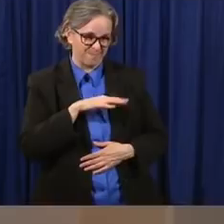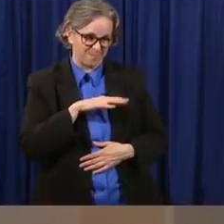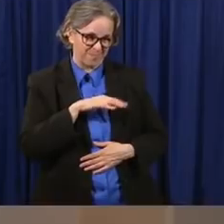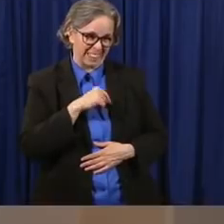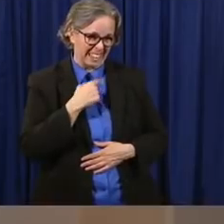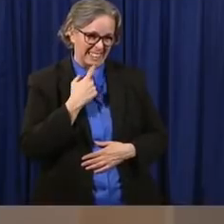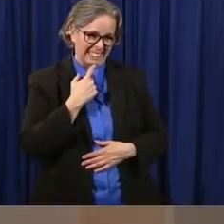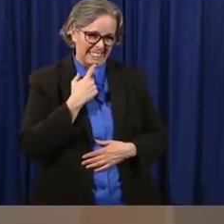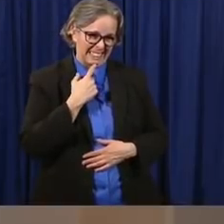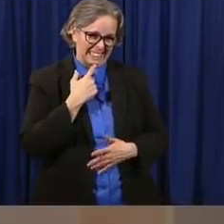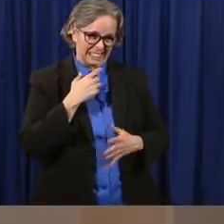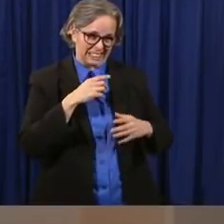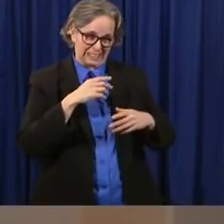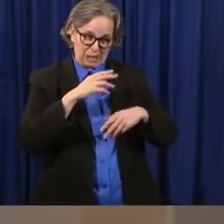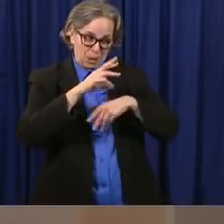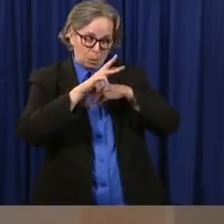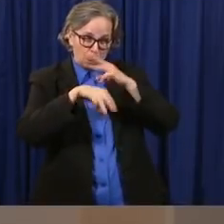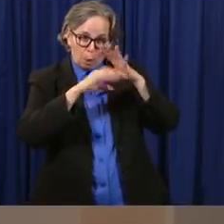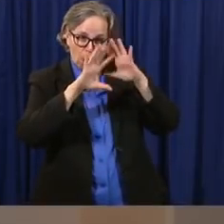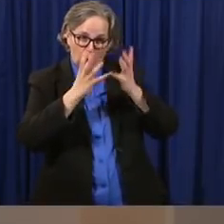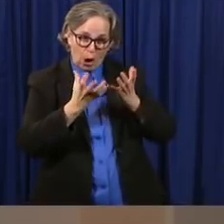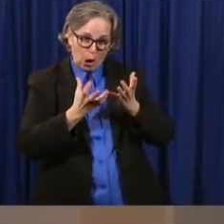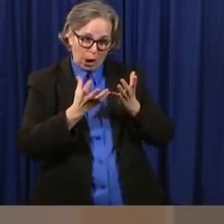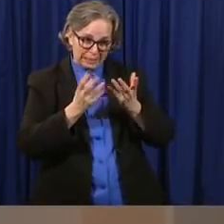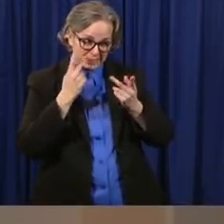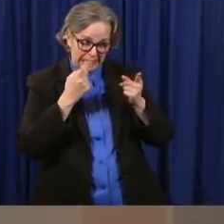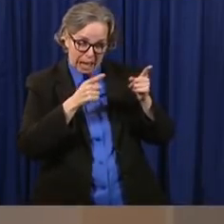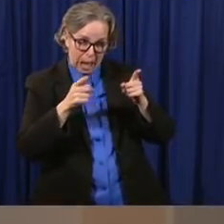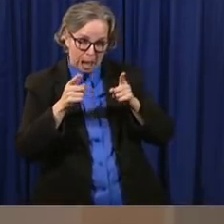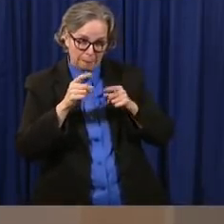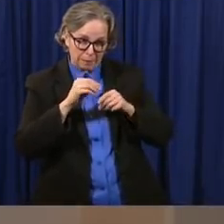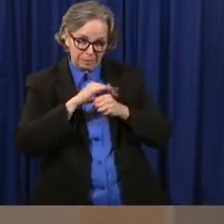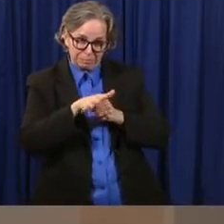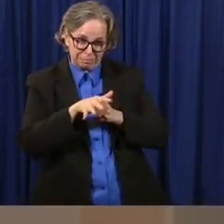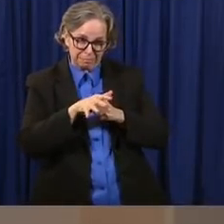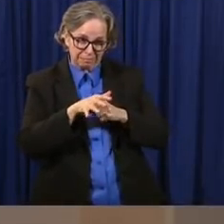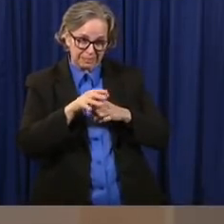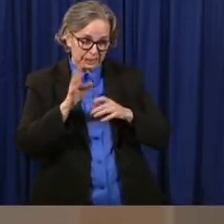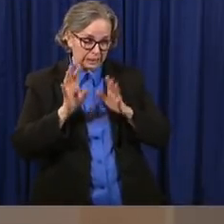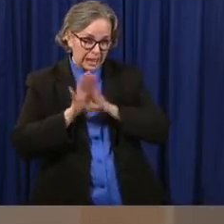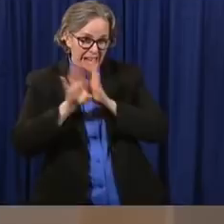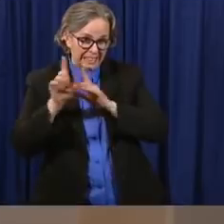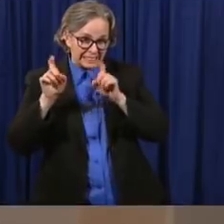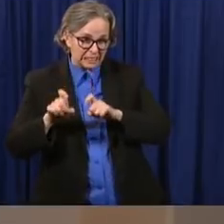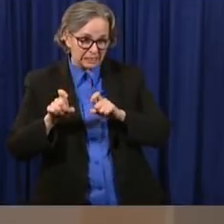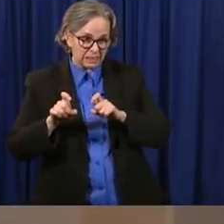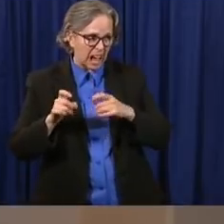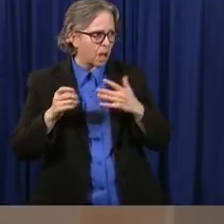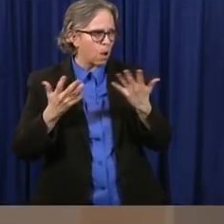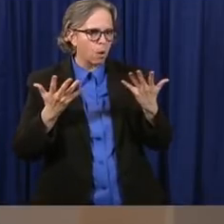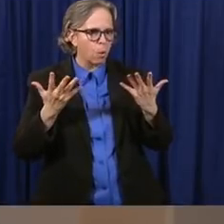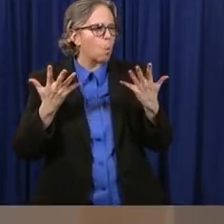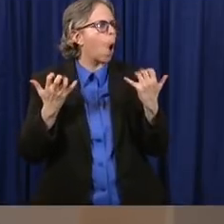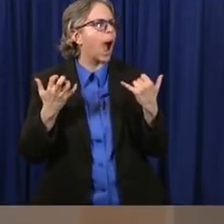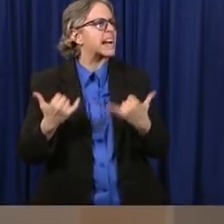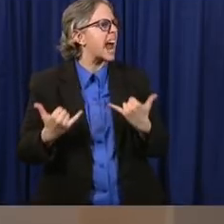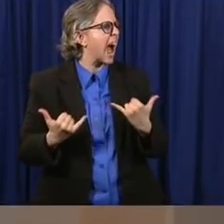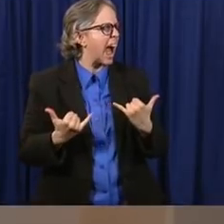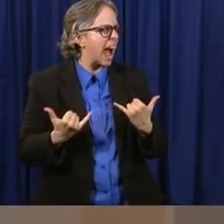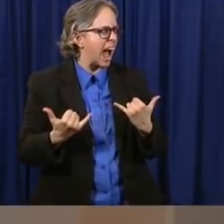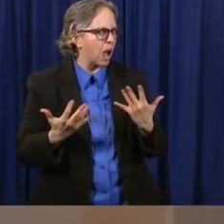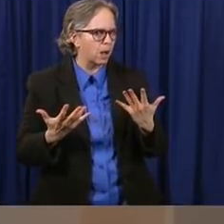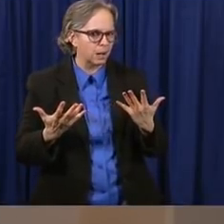is this, that once you develop a test, everybody wants you to go fast and produce it. But you have to make sure that that